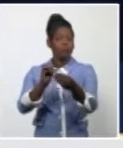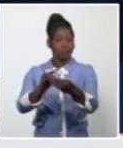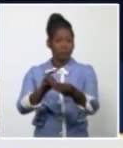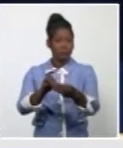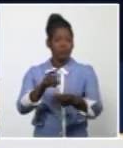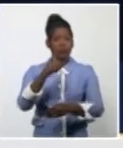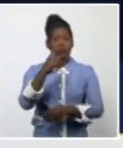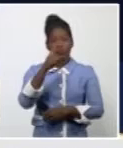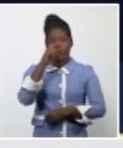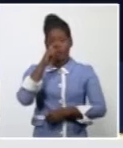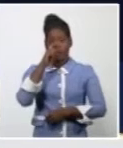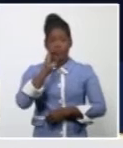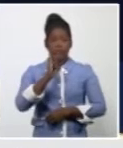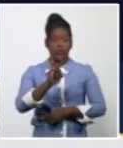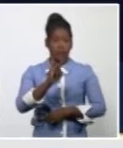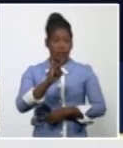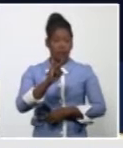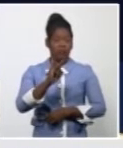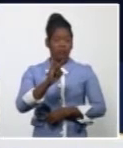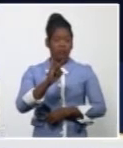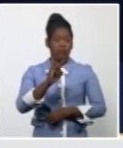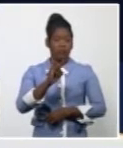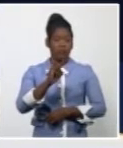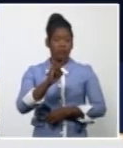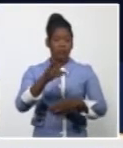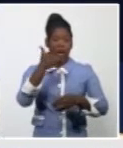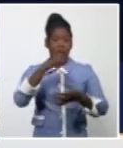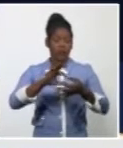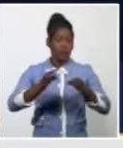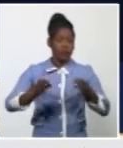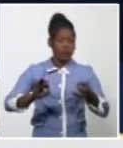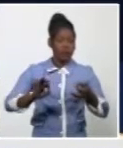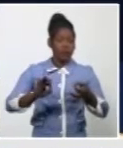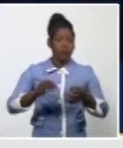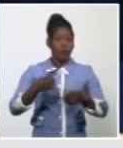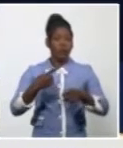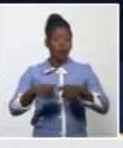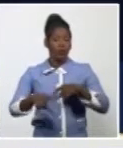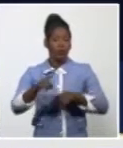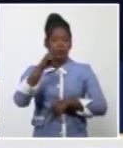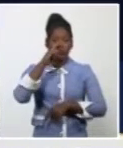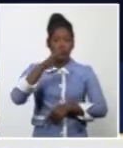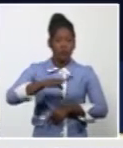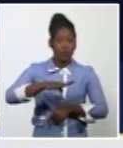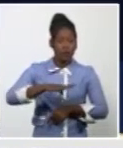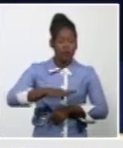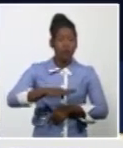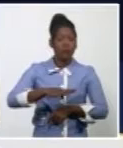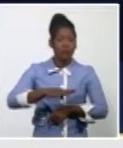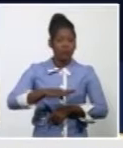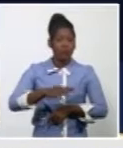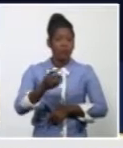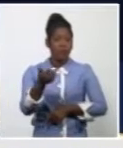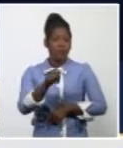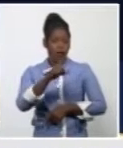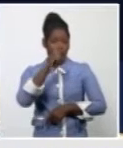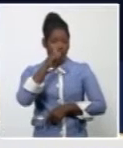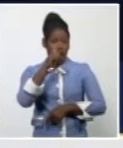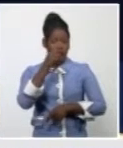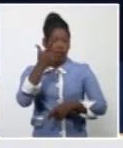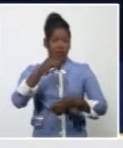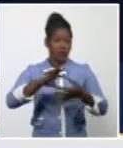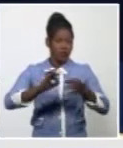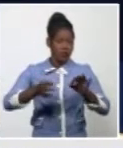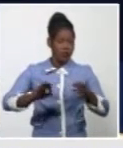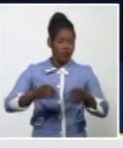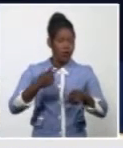positive cases contacts. One 7-year-old girl and one 10-year-old boy,